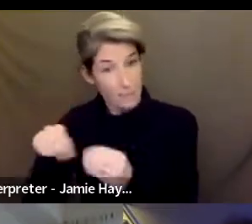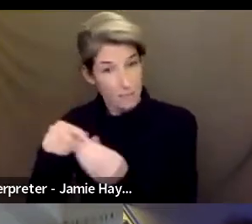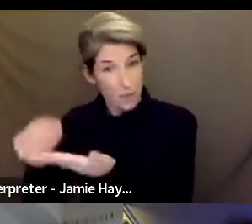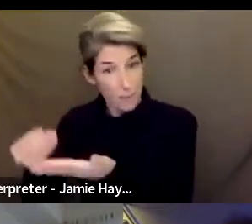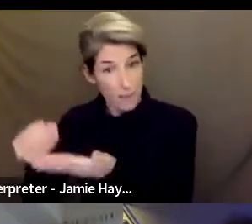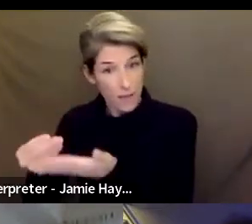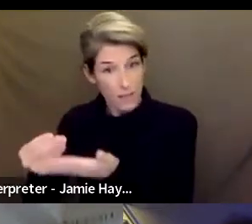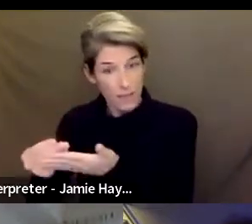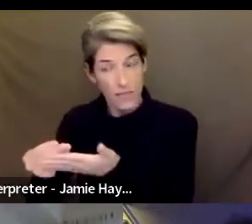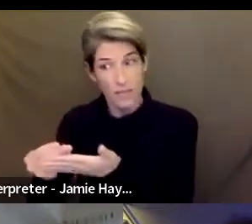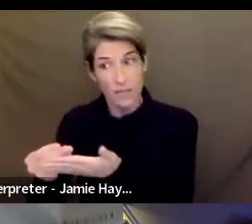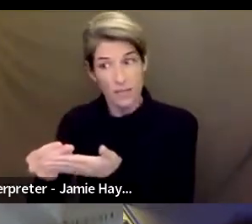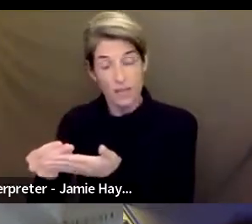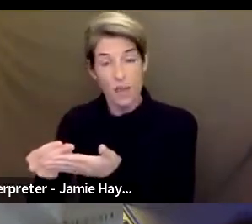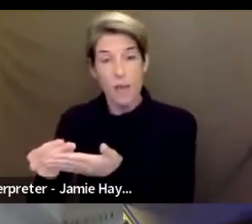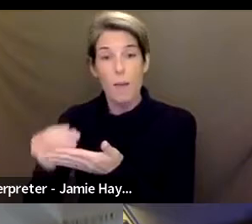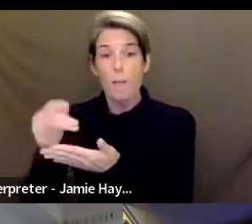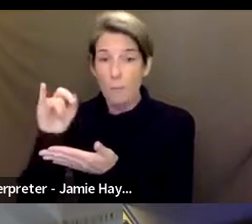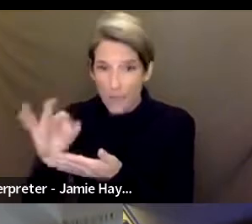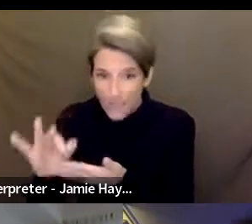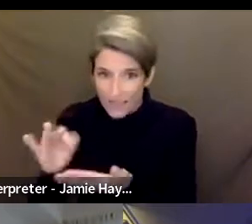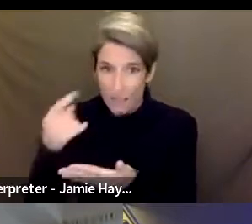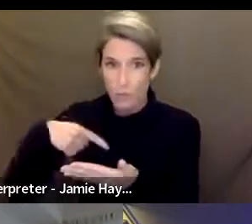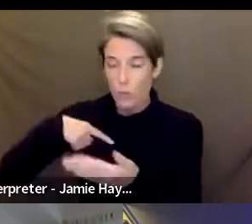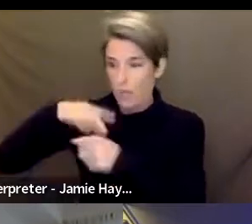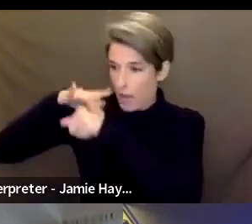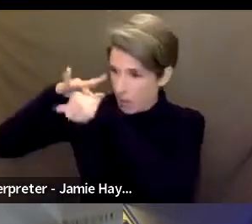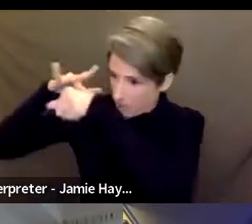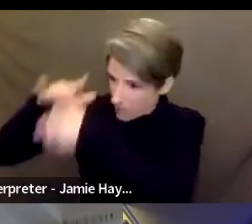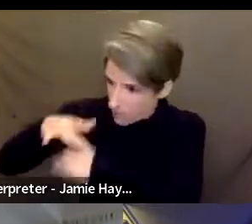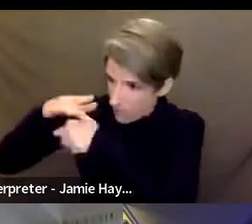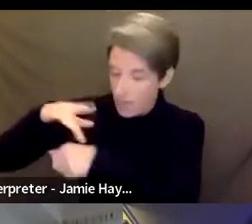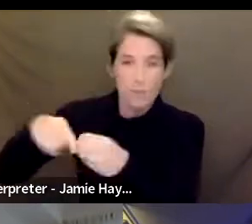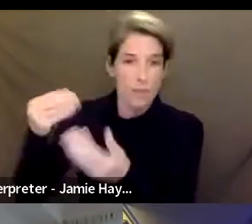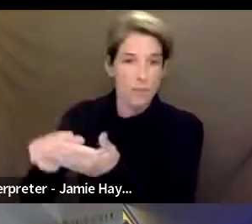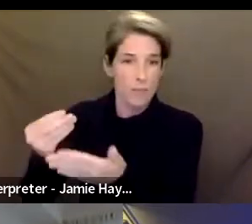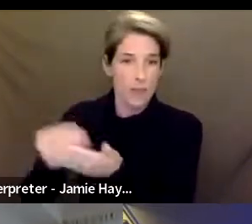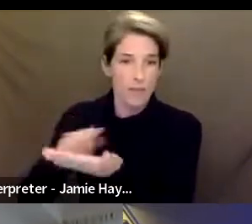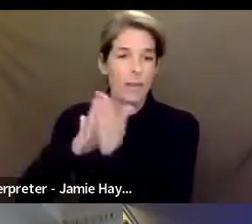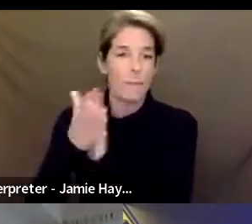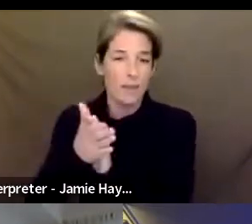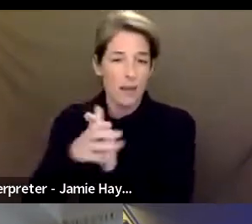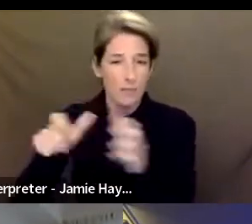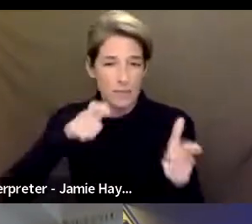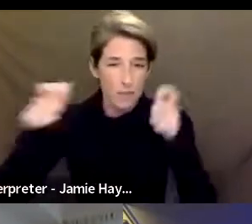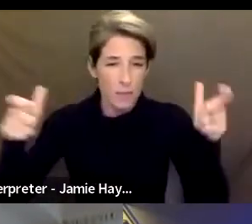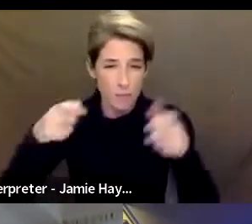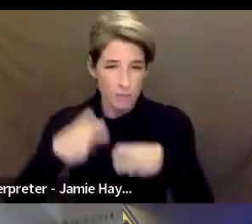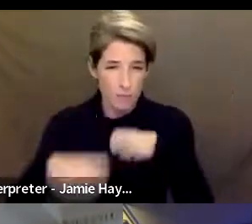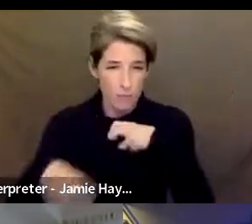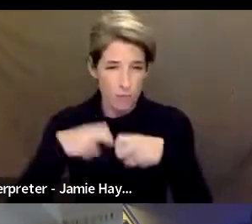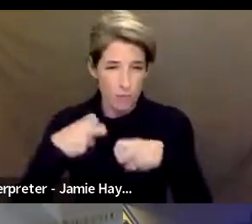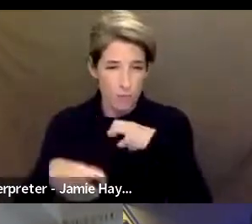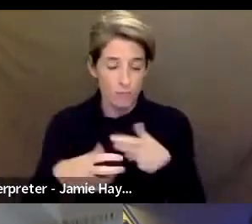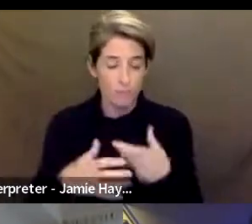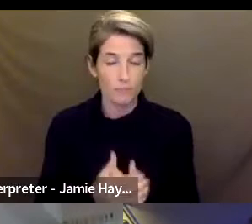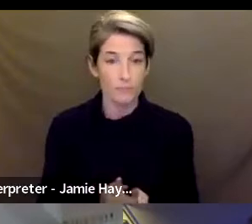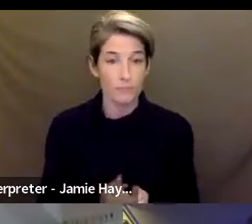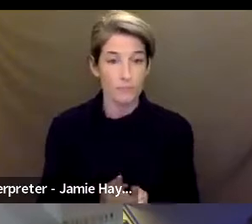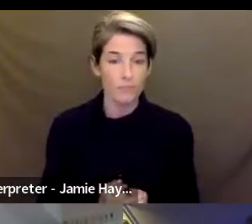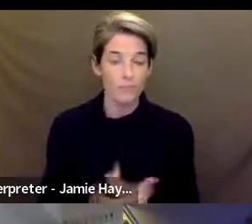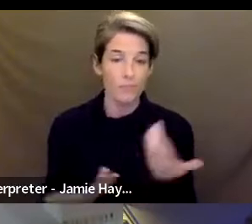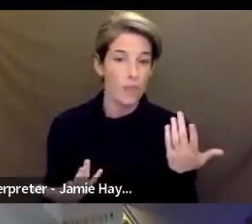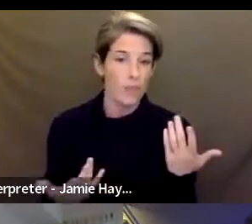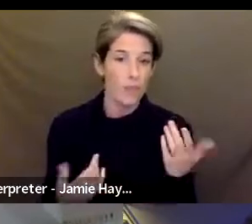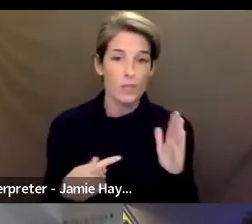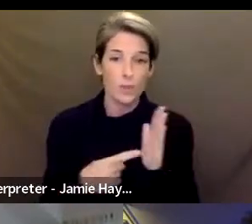when it comes to accessibility, but only if we make it about the money. You know, people in, I say ramps because that's the big